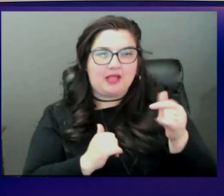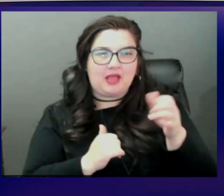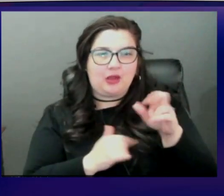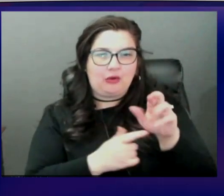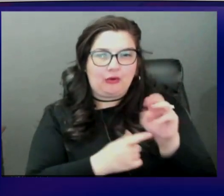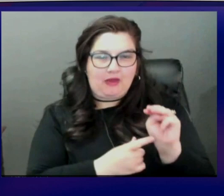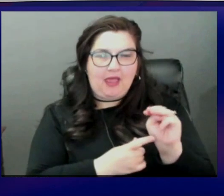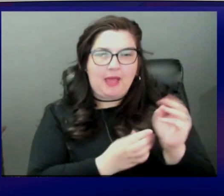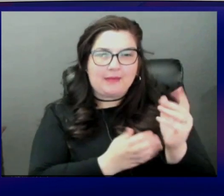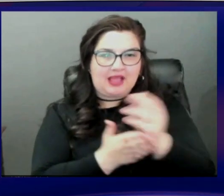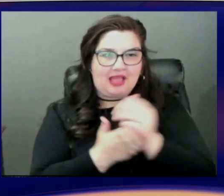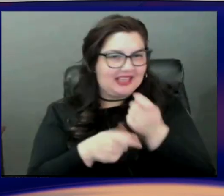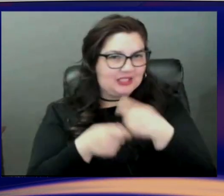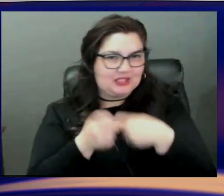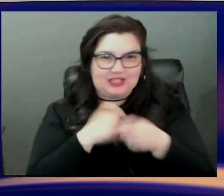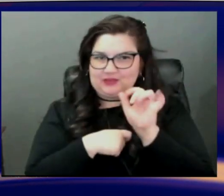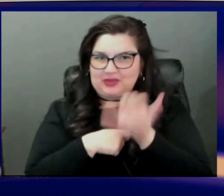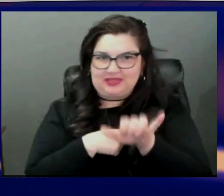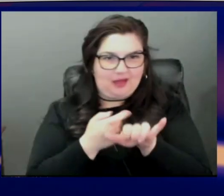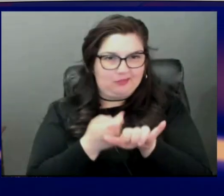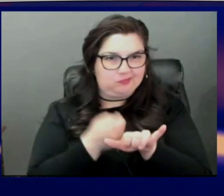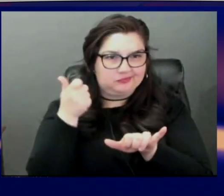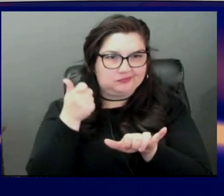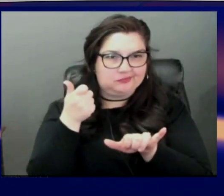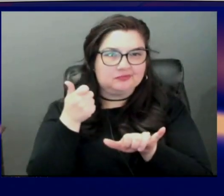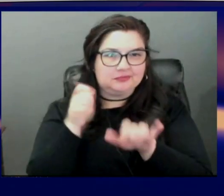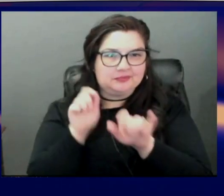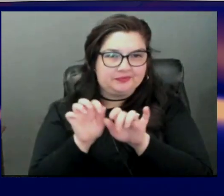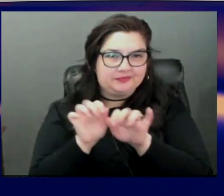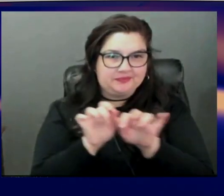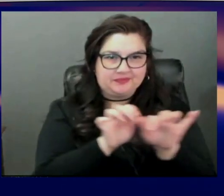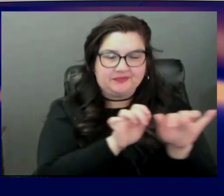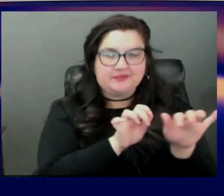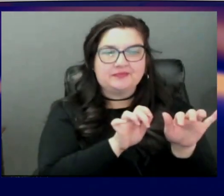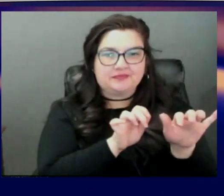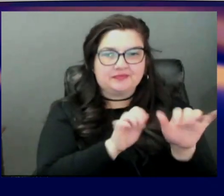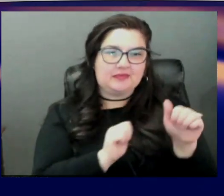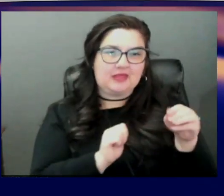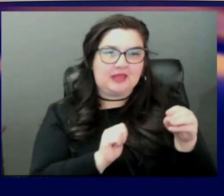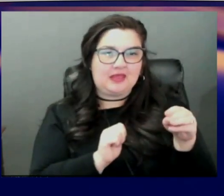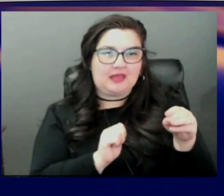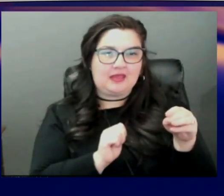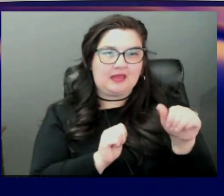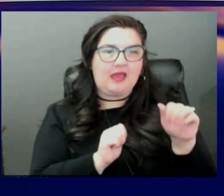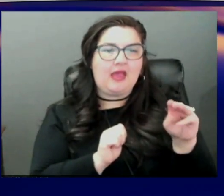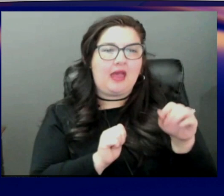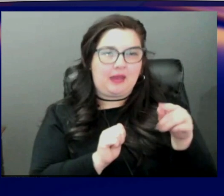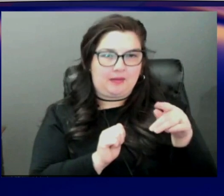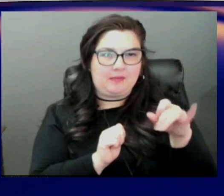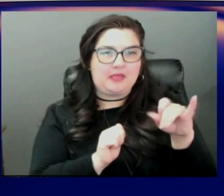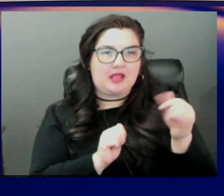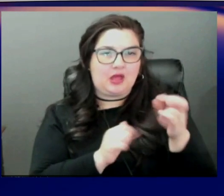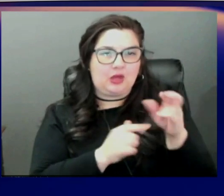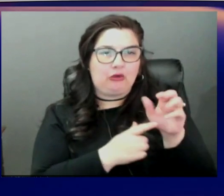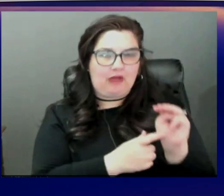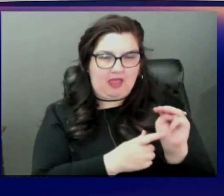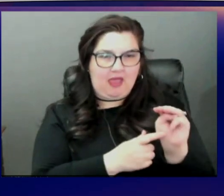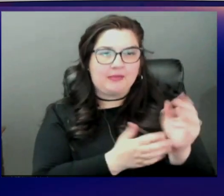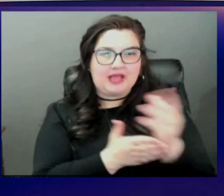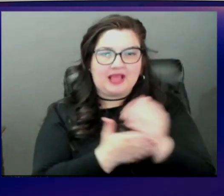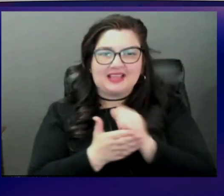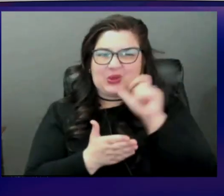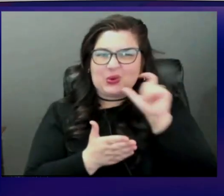Instead of doing this, we can just do amplogram collection. We don't need to do any of this data store